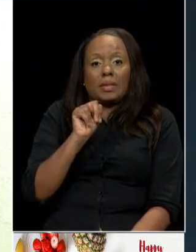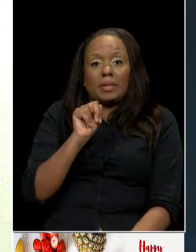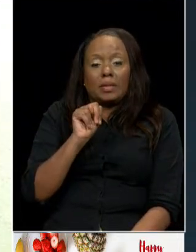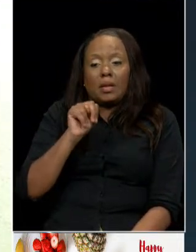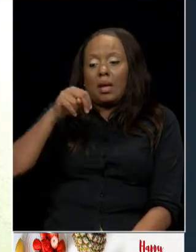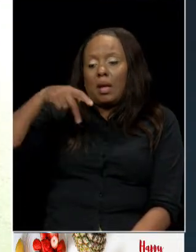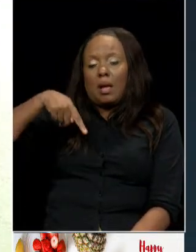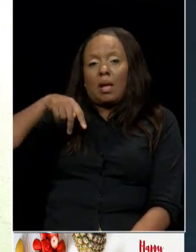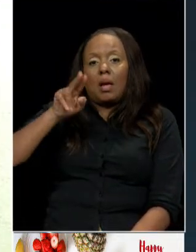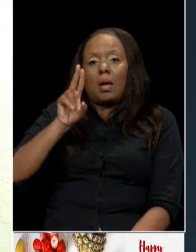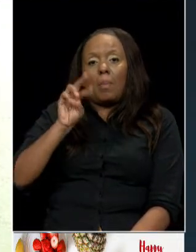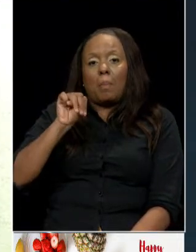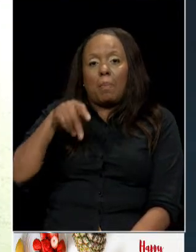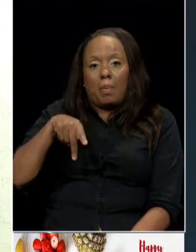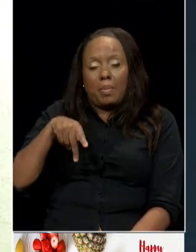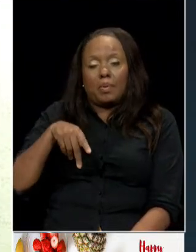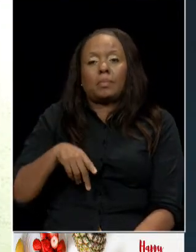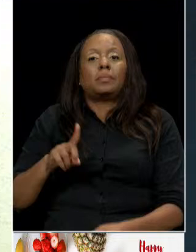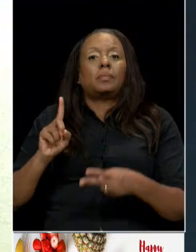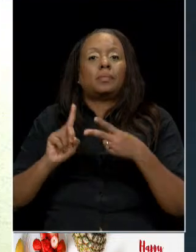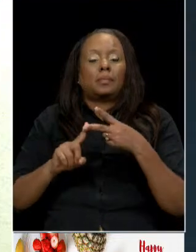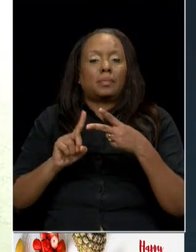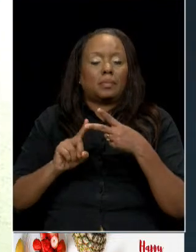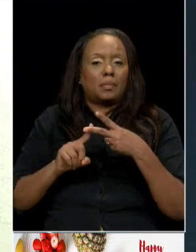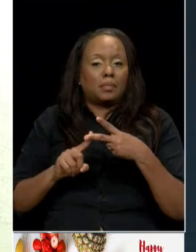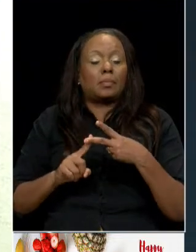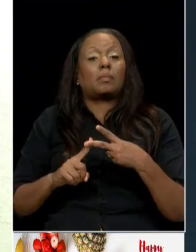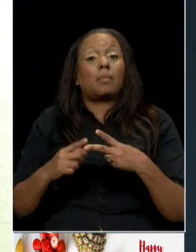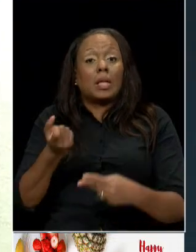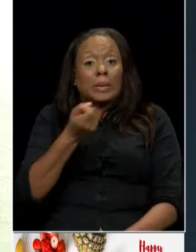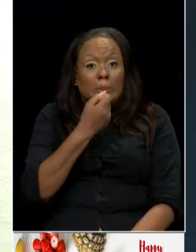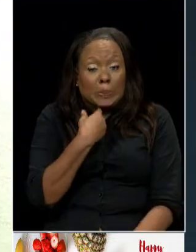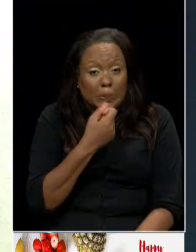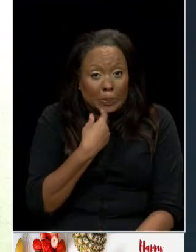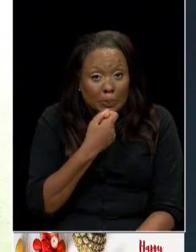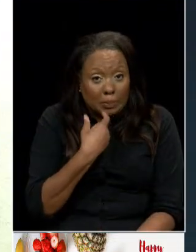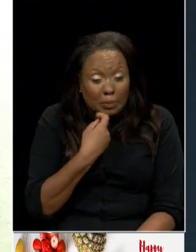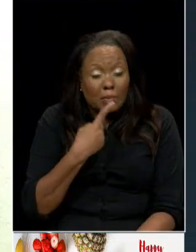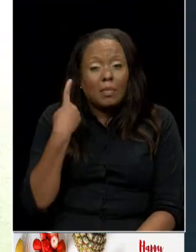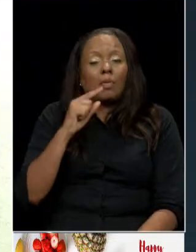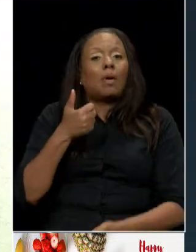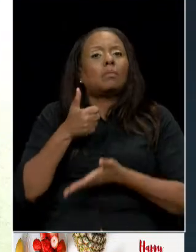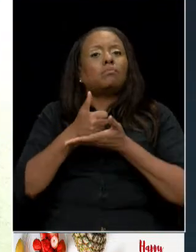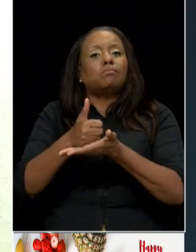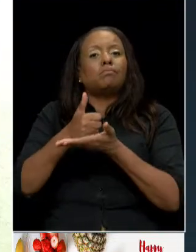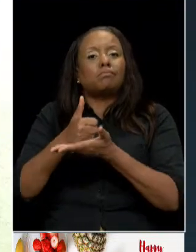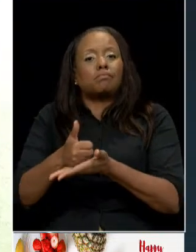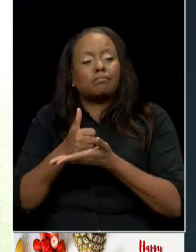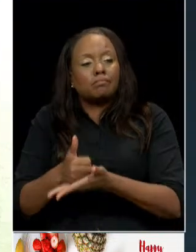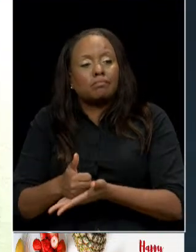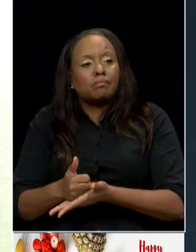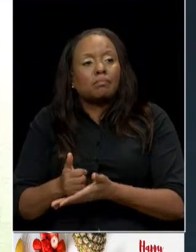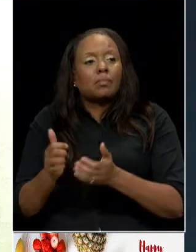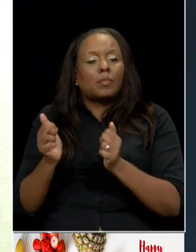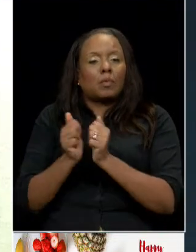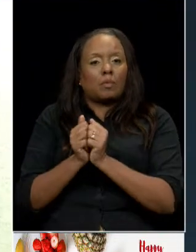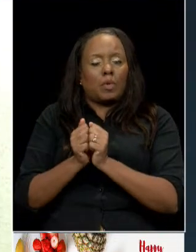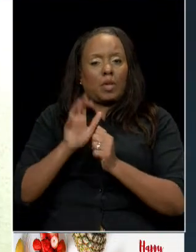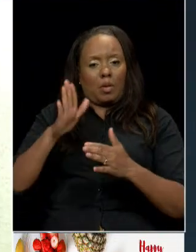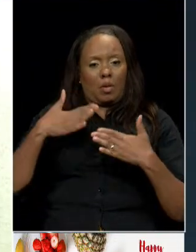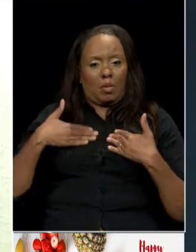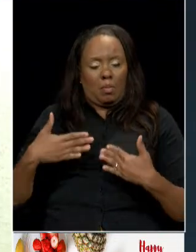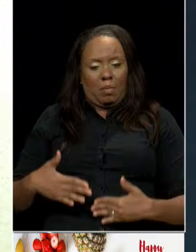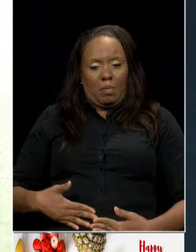diabetes, typically you use medications to assist the pancreas, the gland in your body